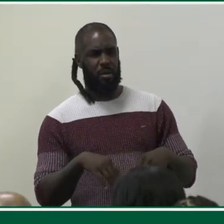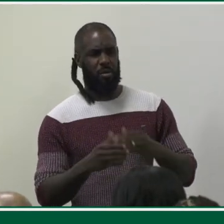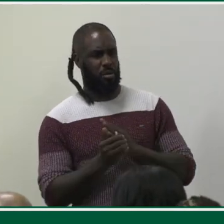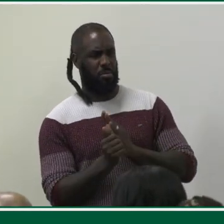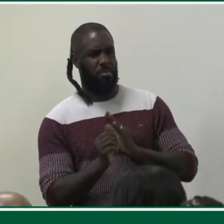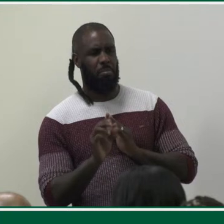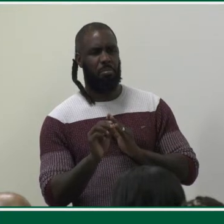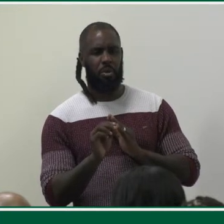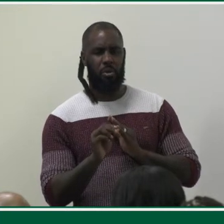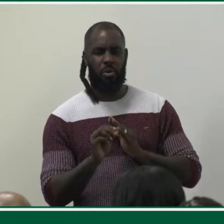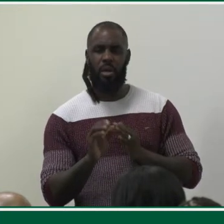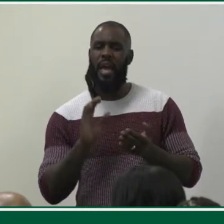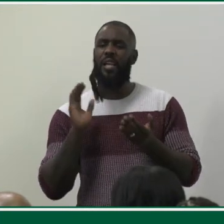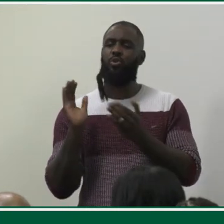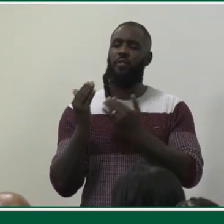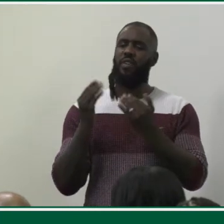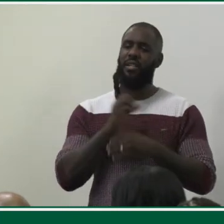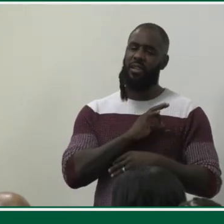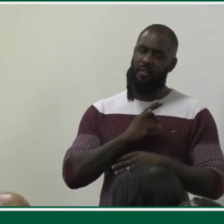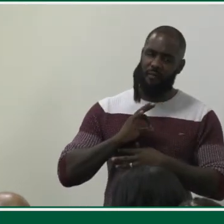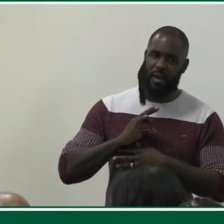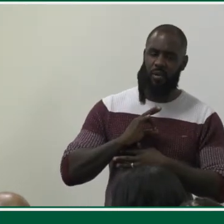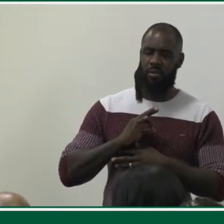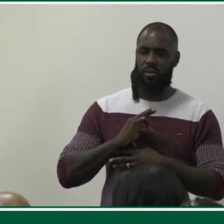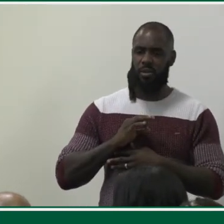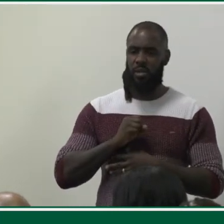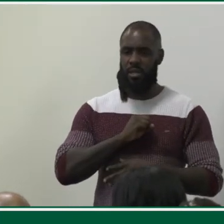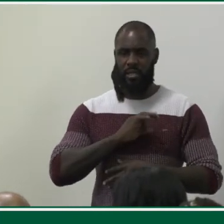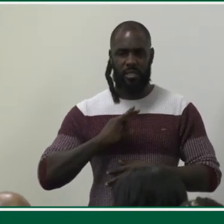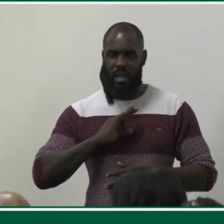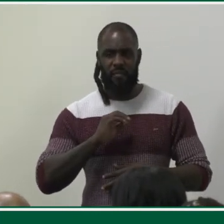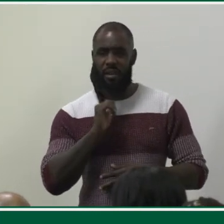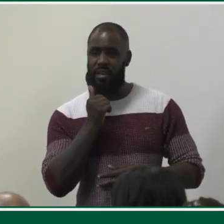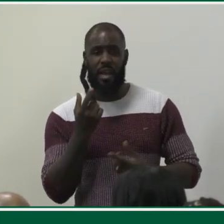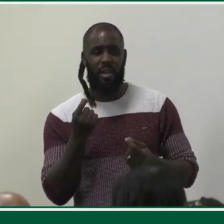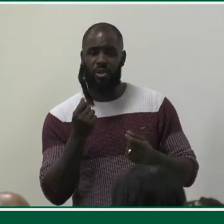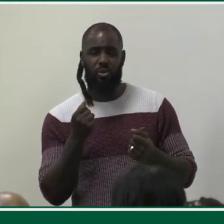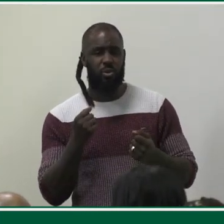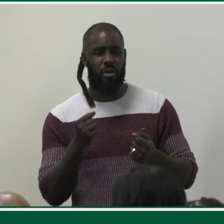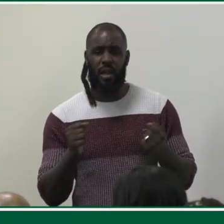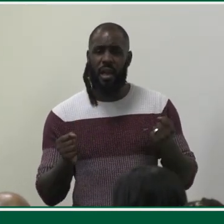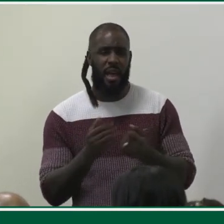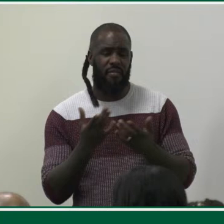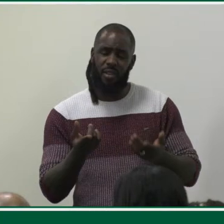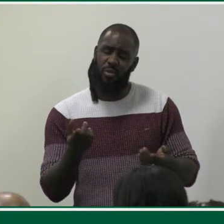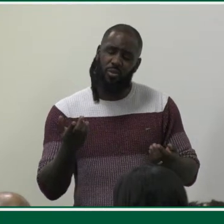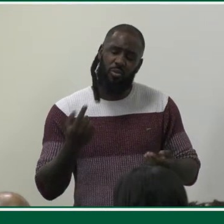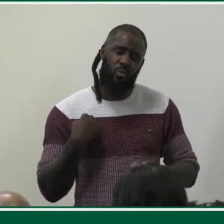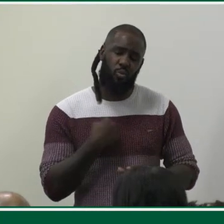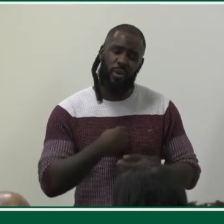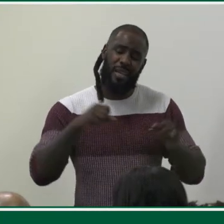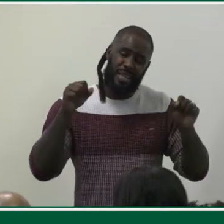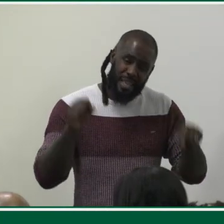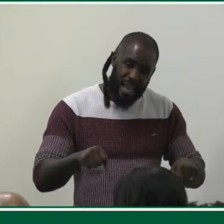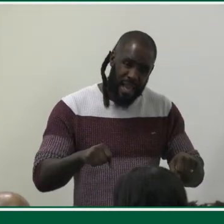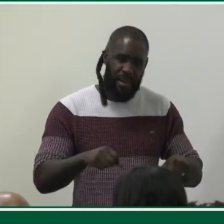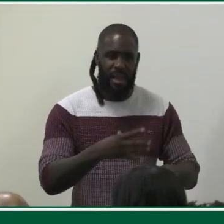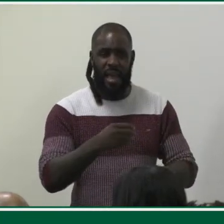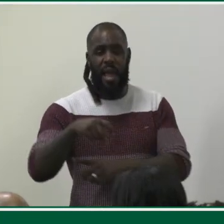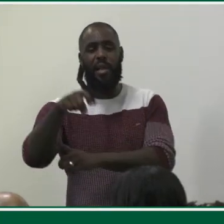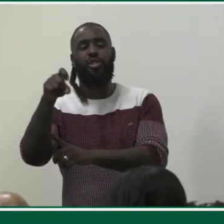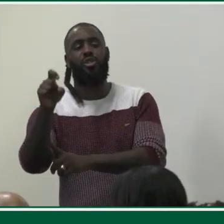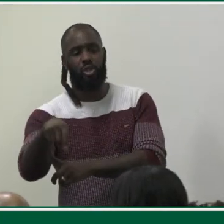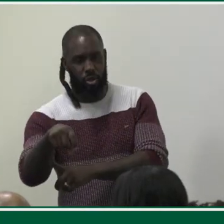a reflection of us, and us not doing everything that we can do and should do to ensure that they